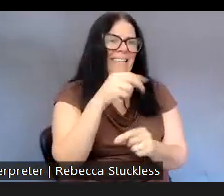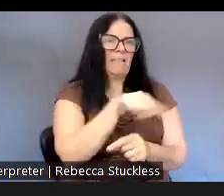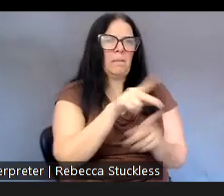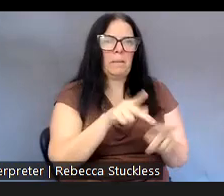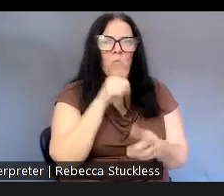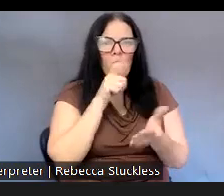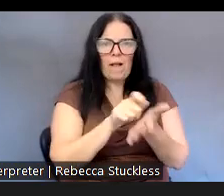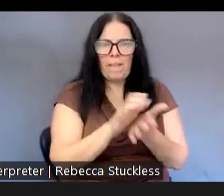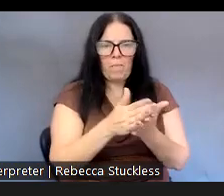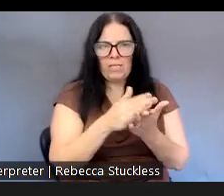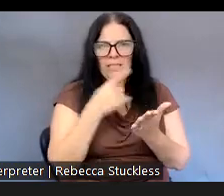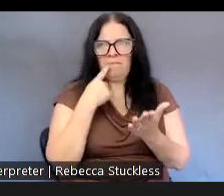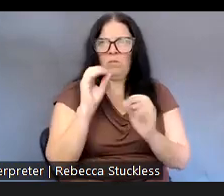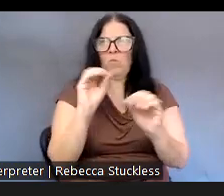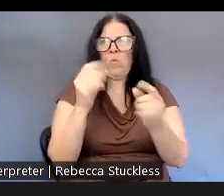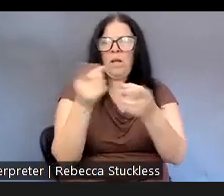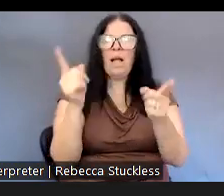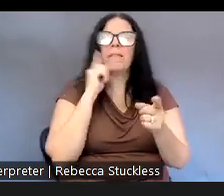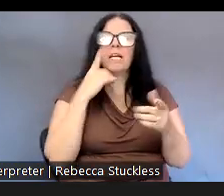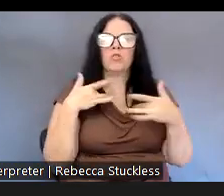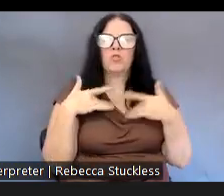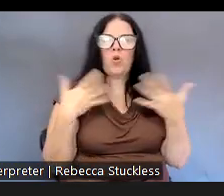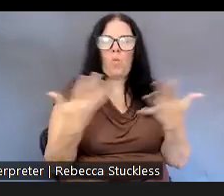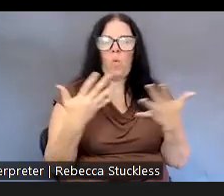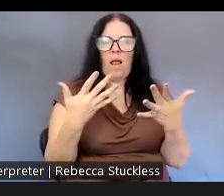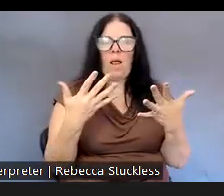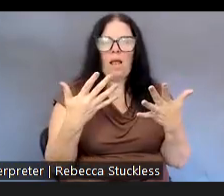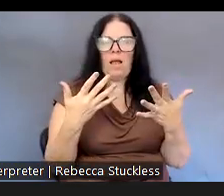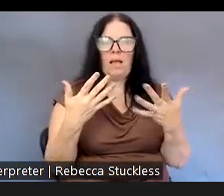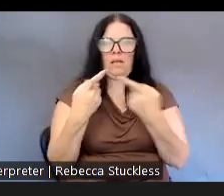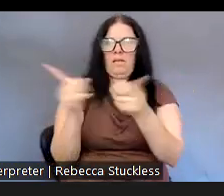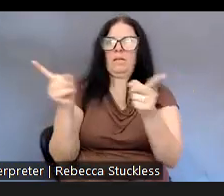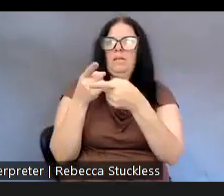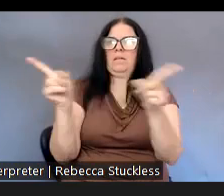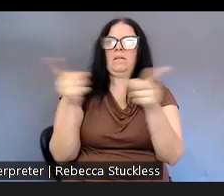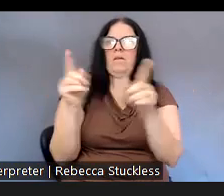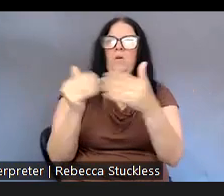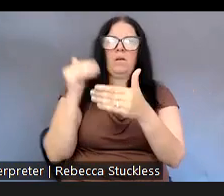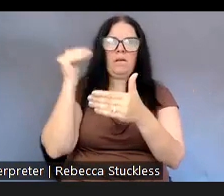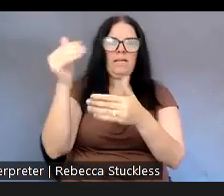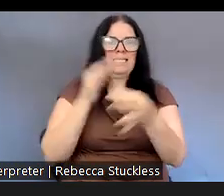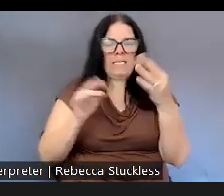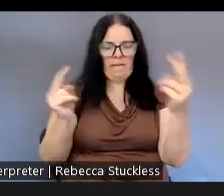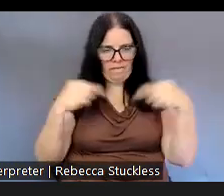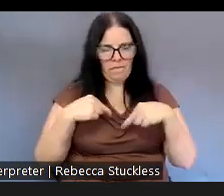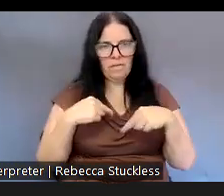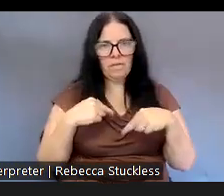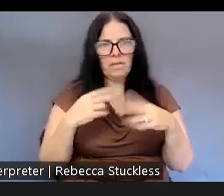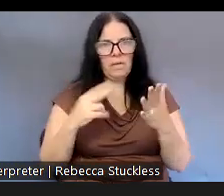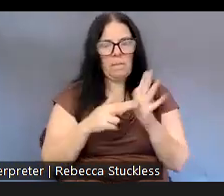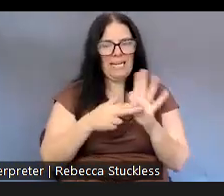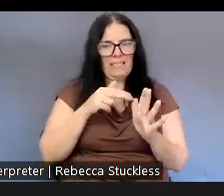that. I think the concern is that going too far in that direction could